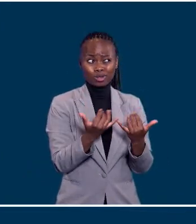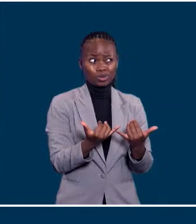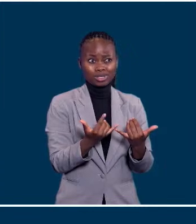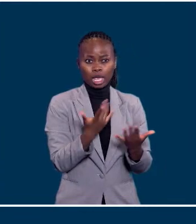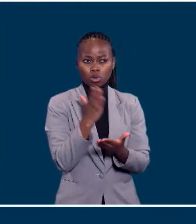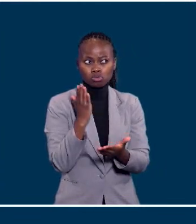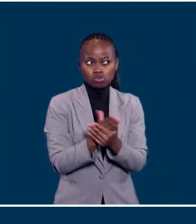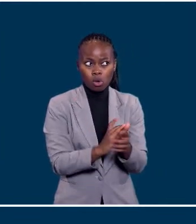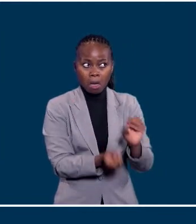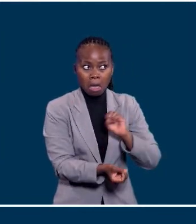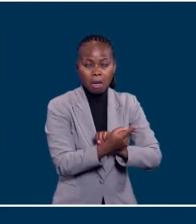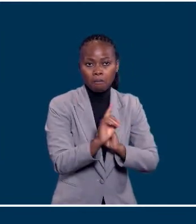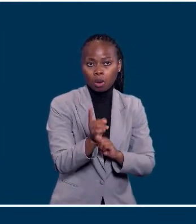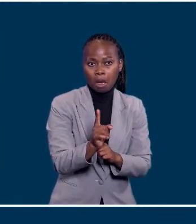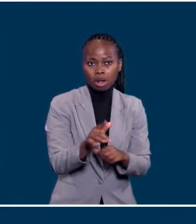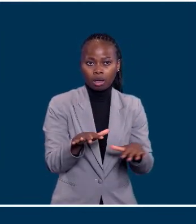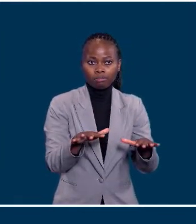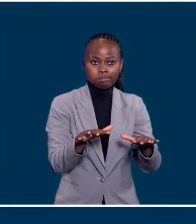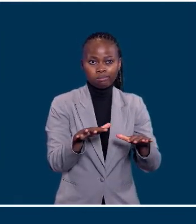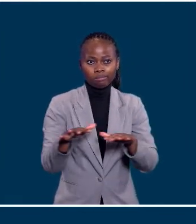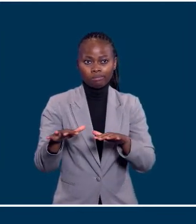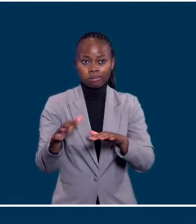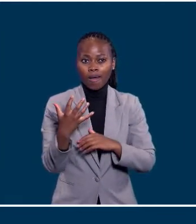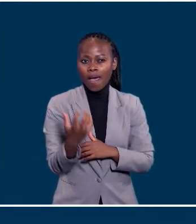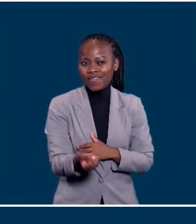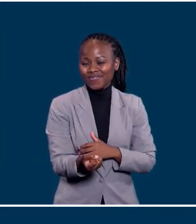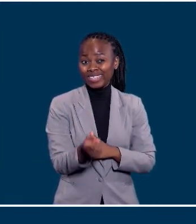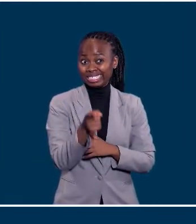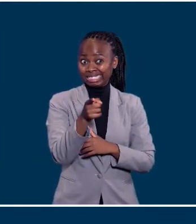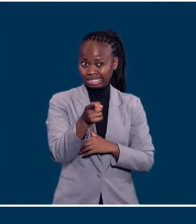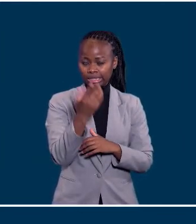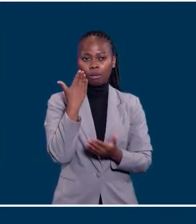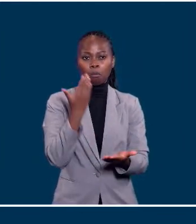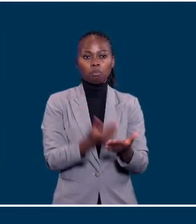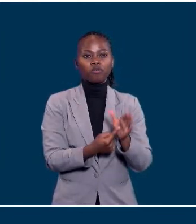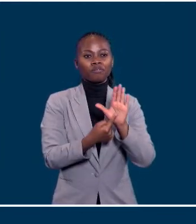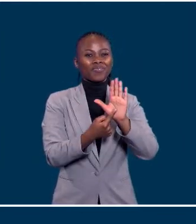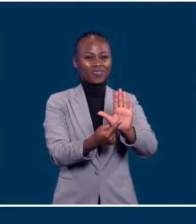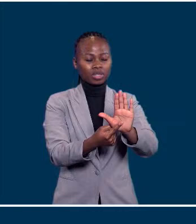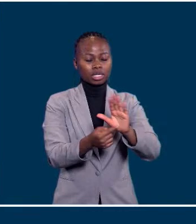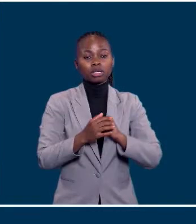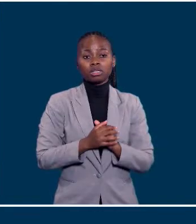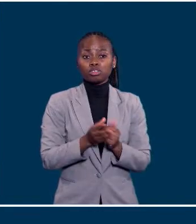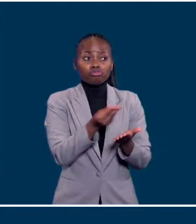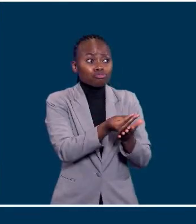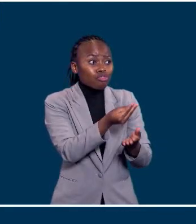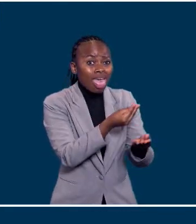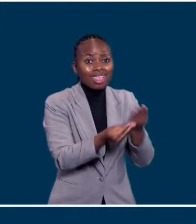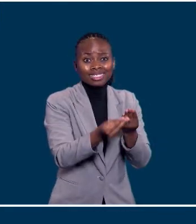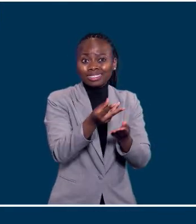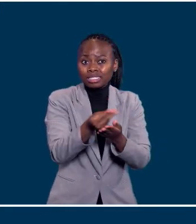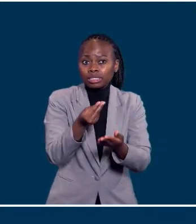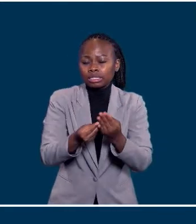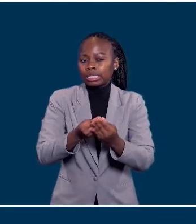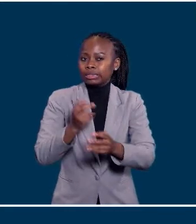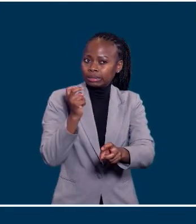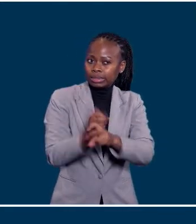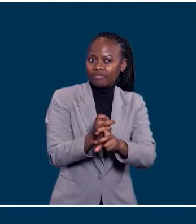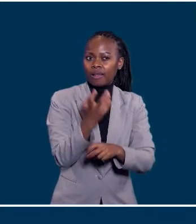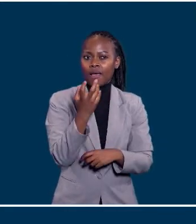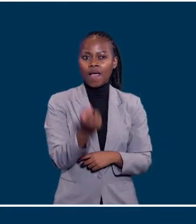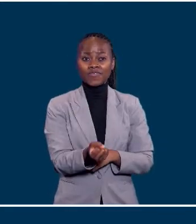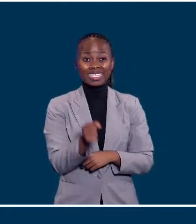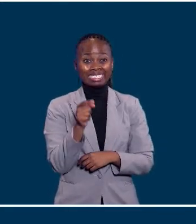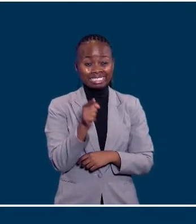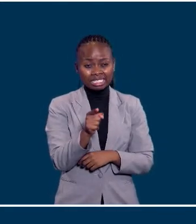very specific lens on that. We're looking at trade policy uncertainty and economic policy uncertainty measured